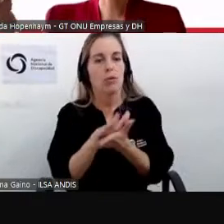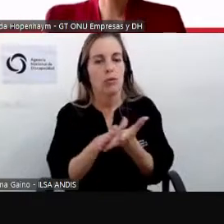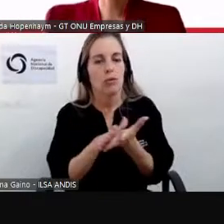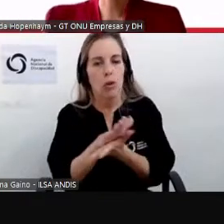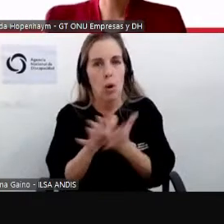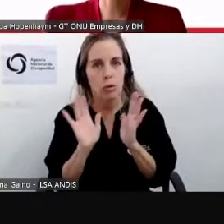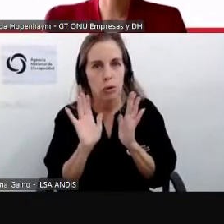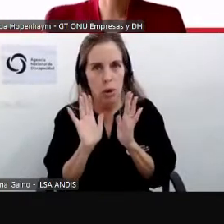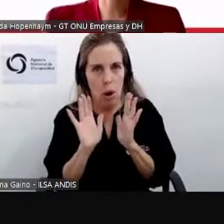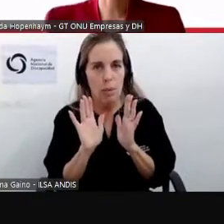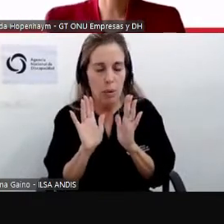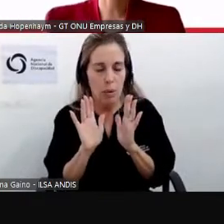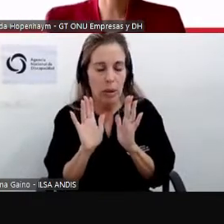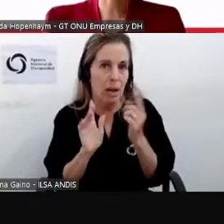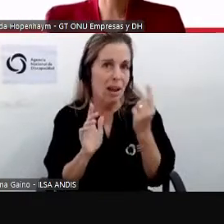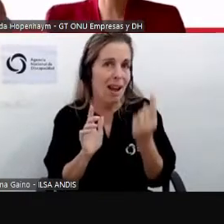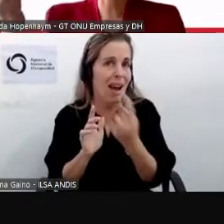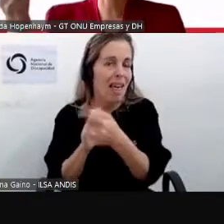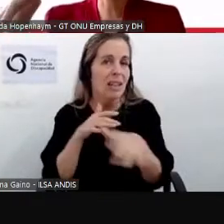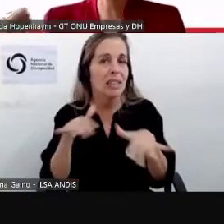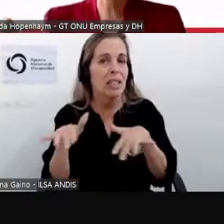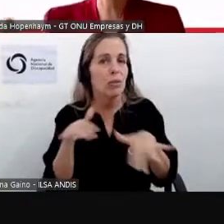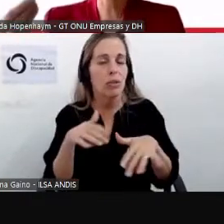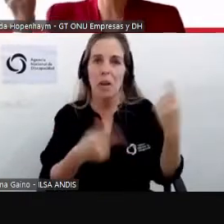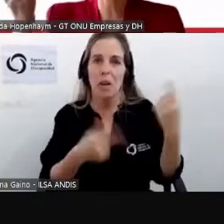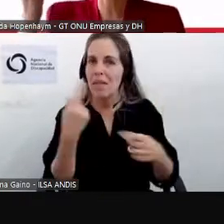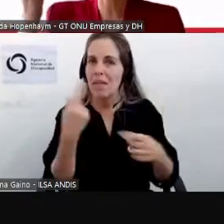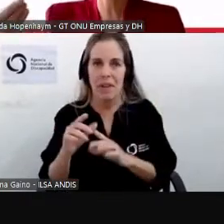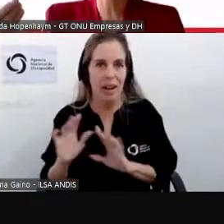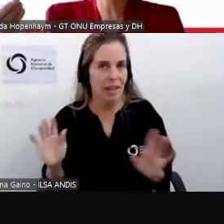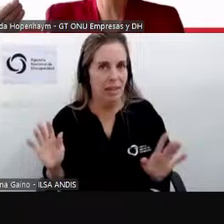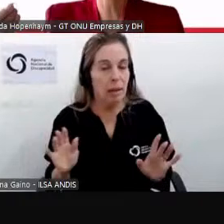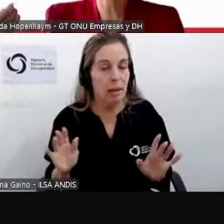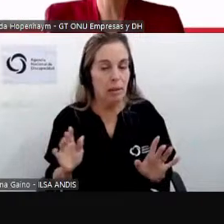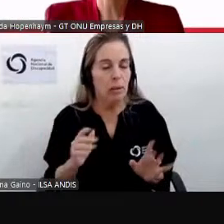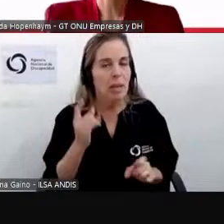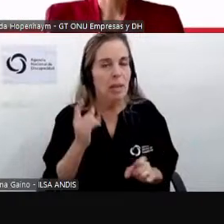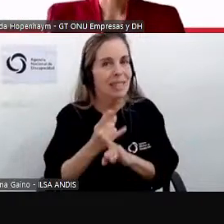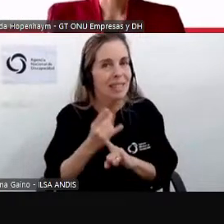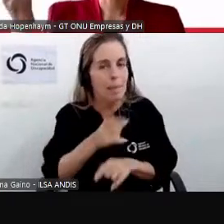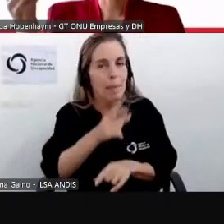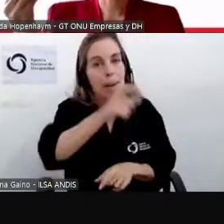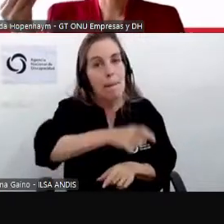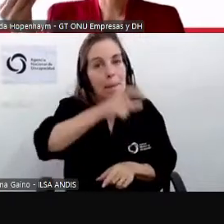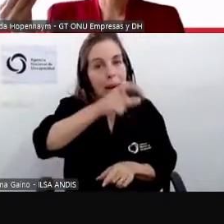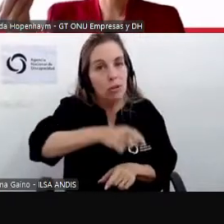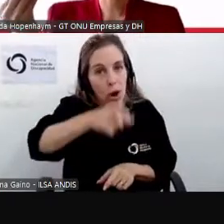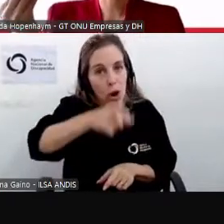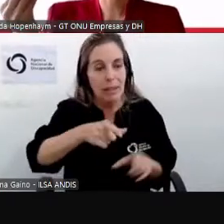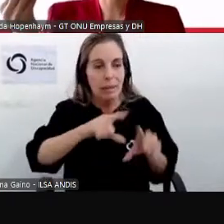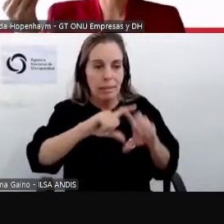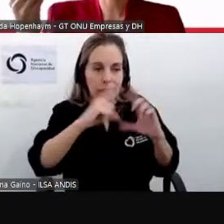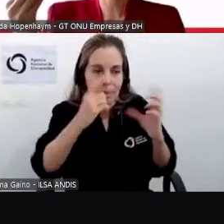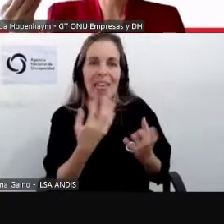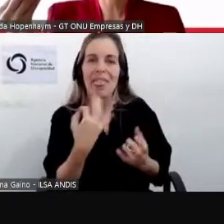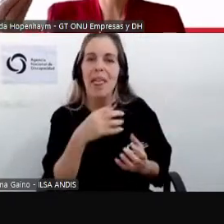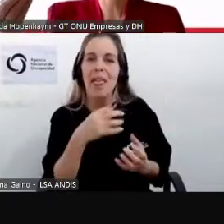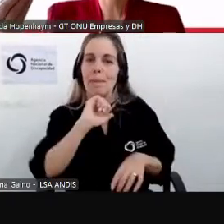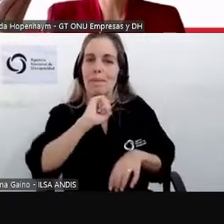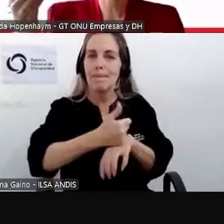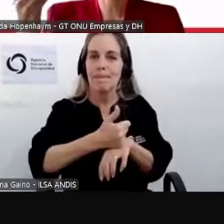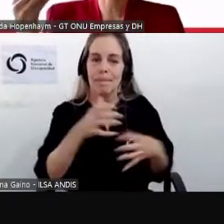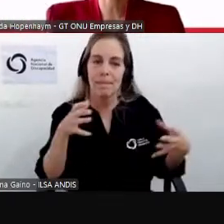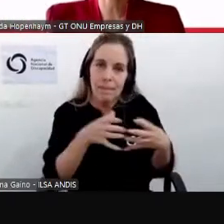important in order to identify the most salient risks. That's what we call them, the most prominent risks, or those that are more likely to materialize or materialize more often. That's including environmental rights, right to